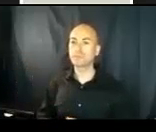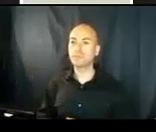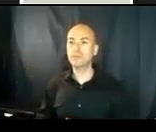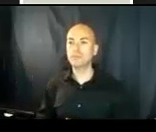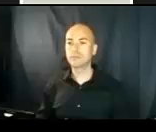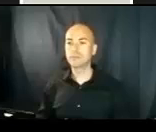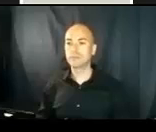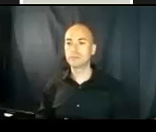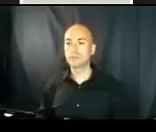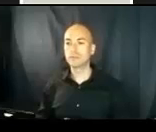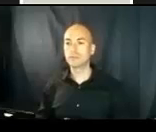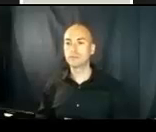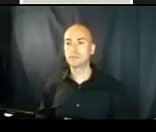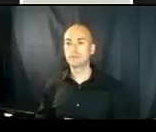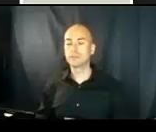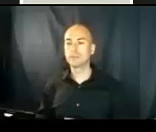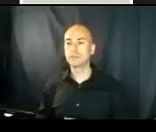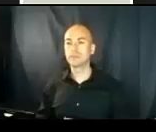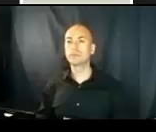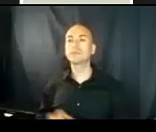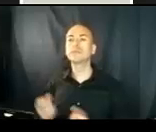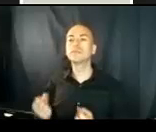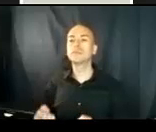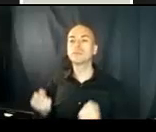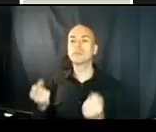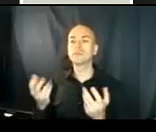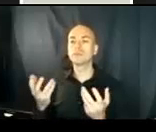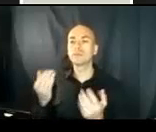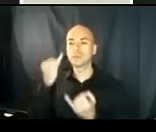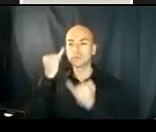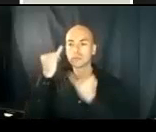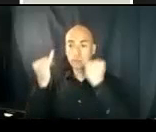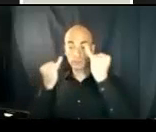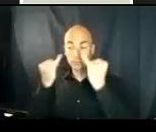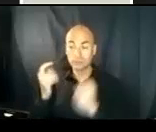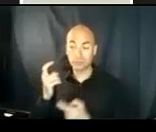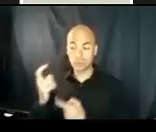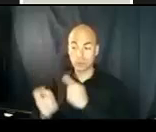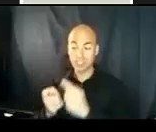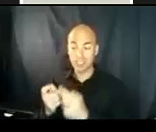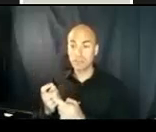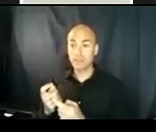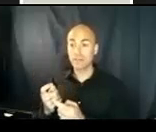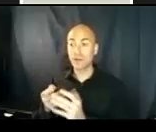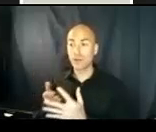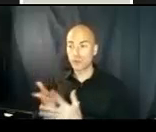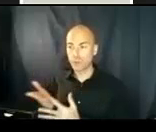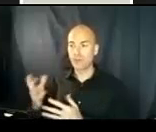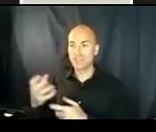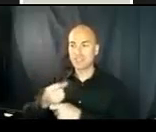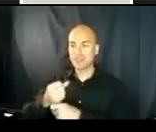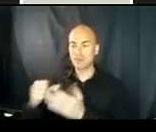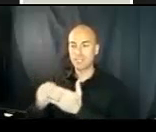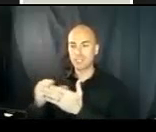a lot of ideas that that you can provide that information. So